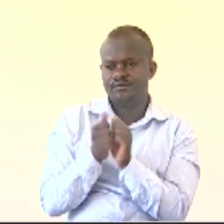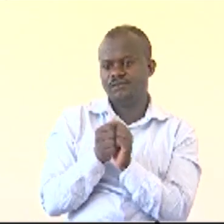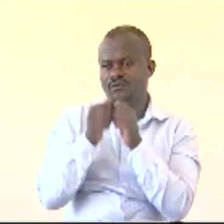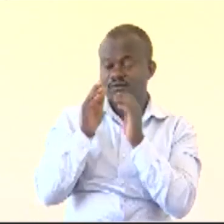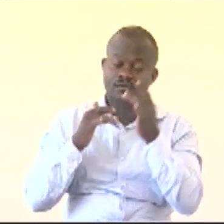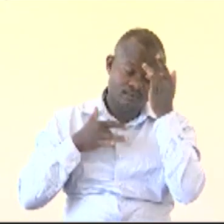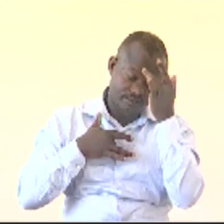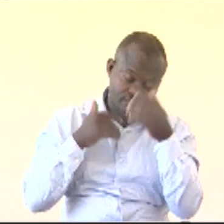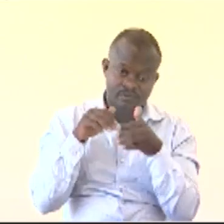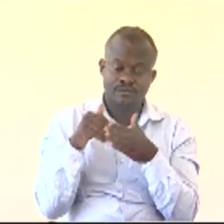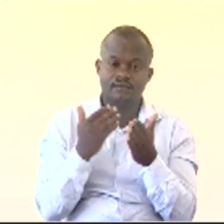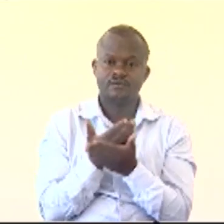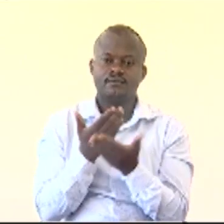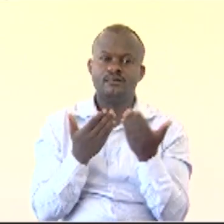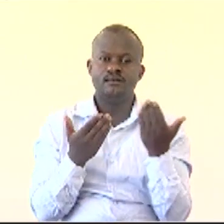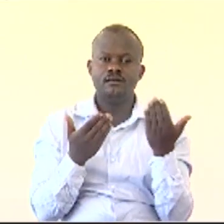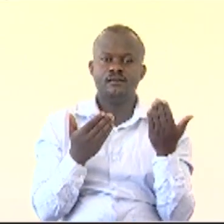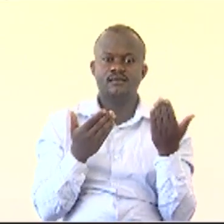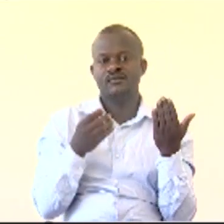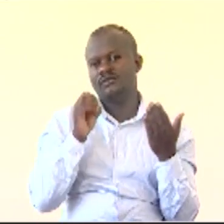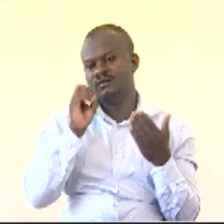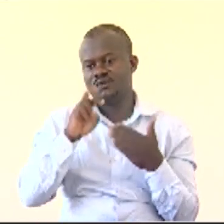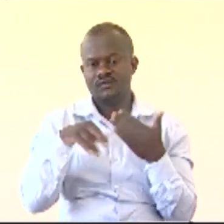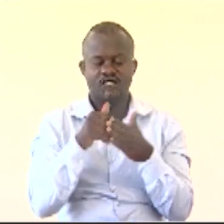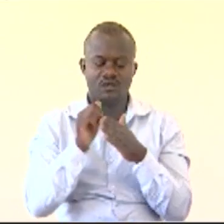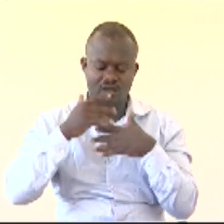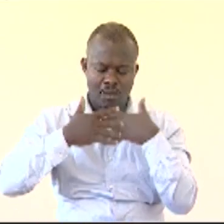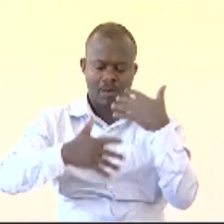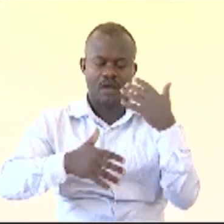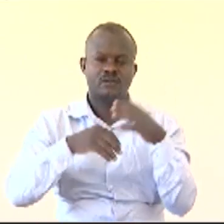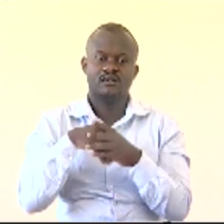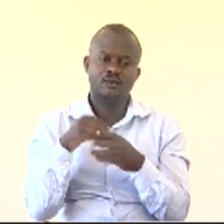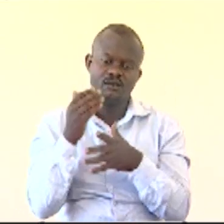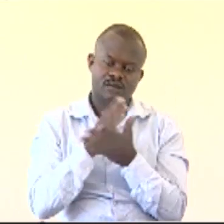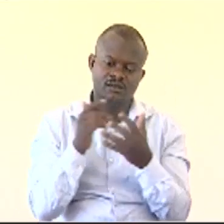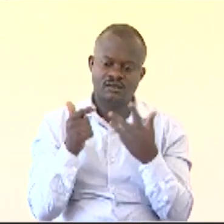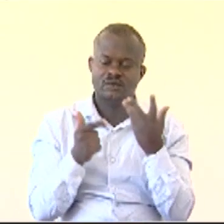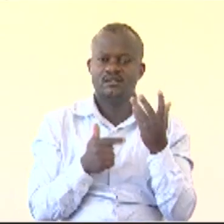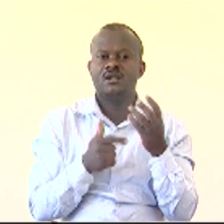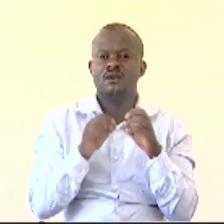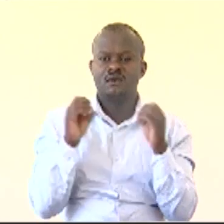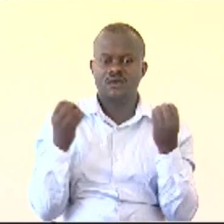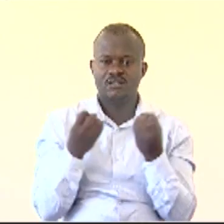skin or the mucous membrane, or with the blood or secretion, organs of other bodily